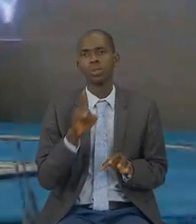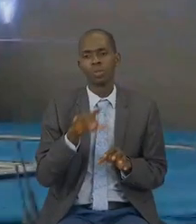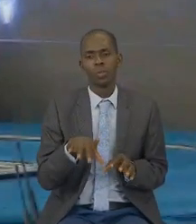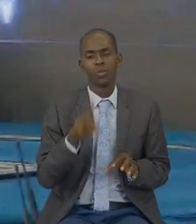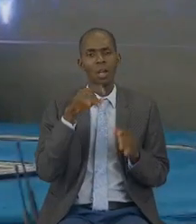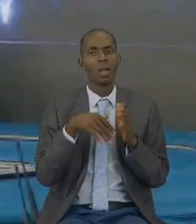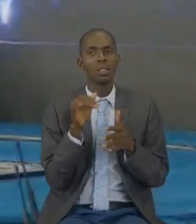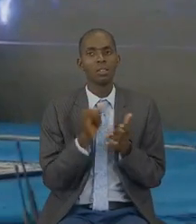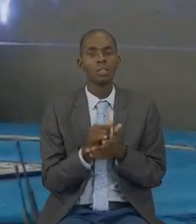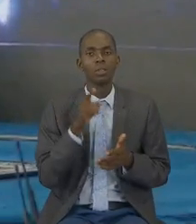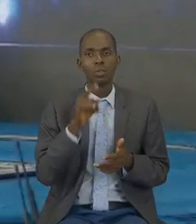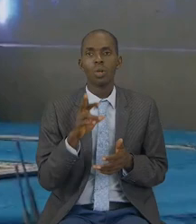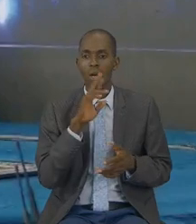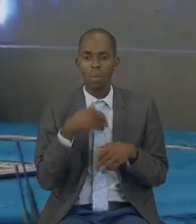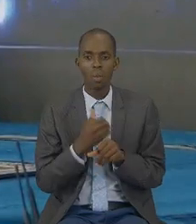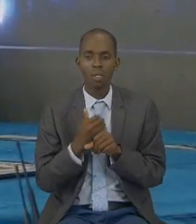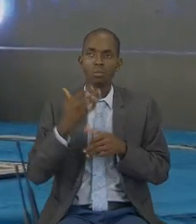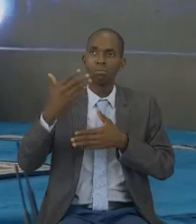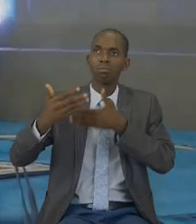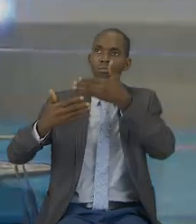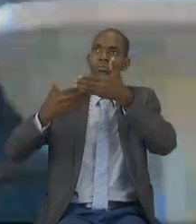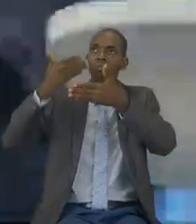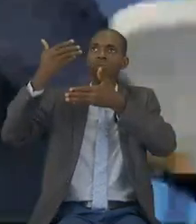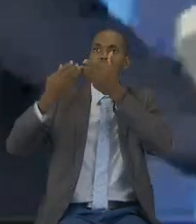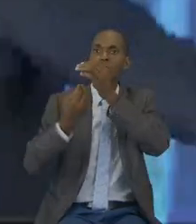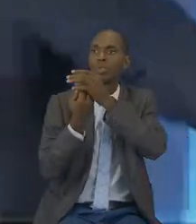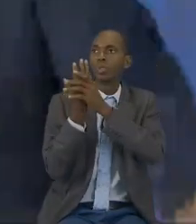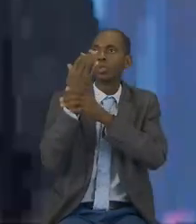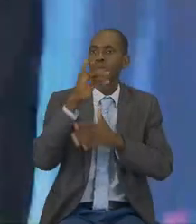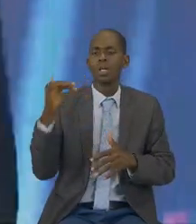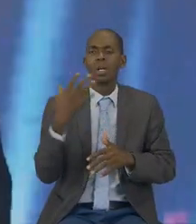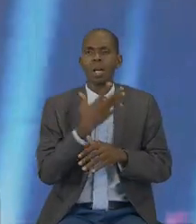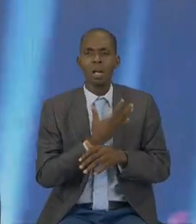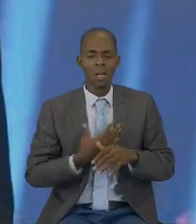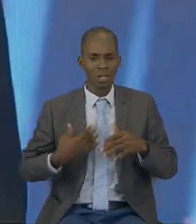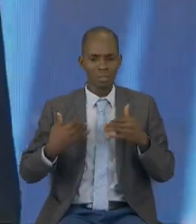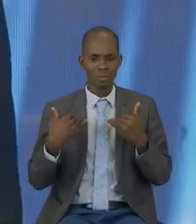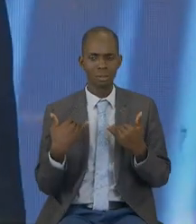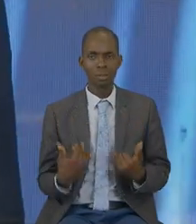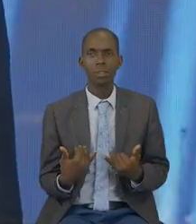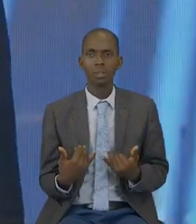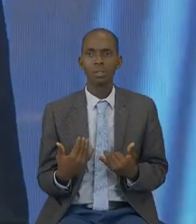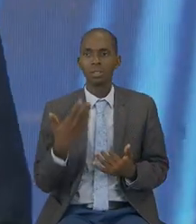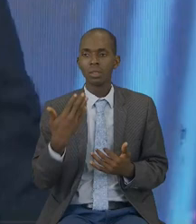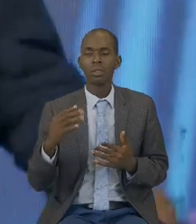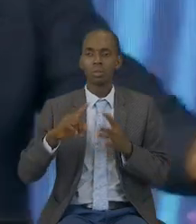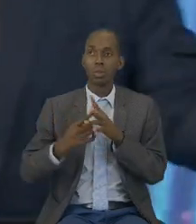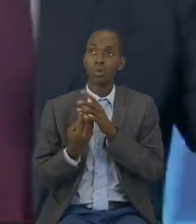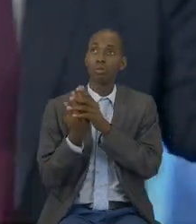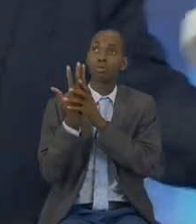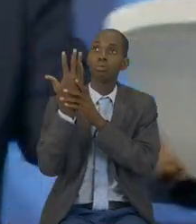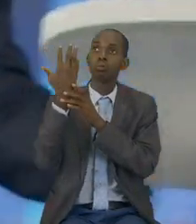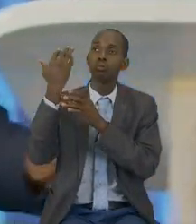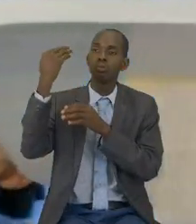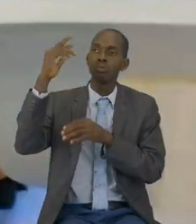making progress like this and you are climbing up, and now at this time things are going down. Maybe you're